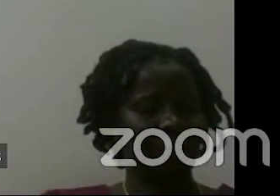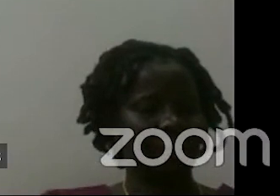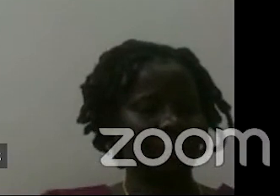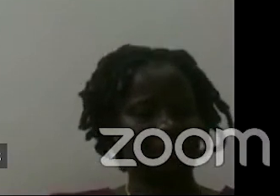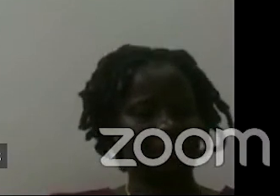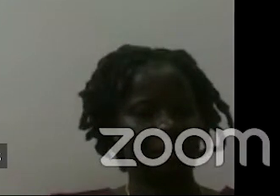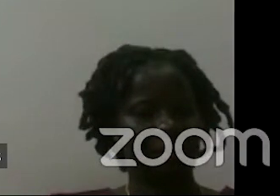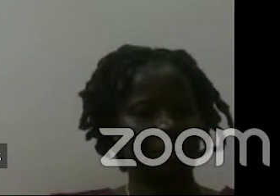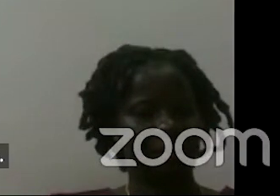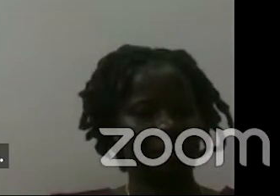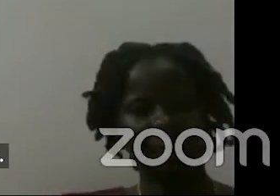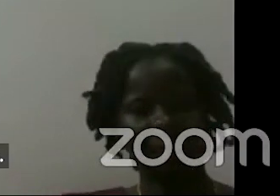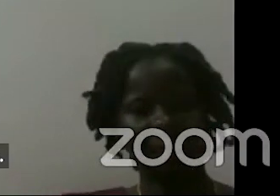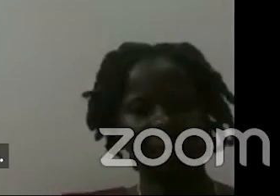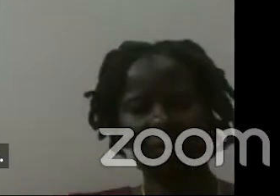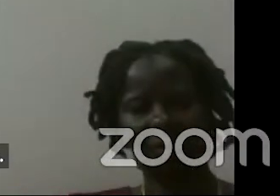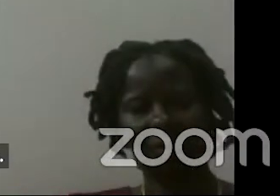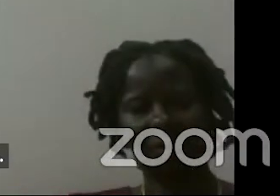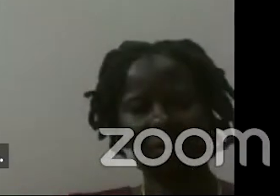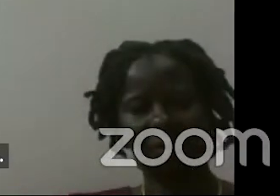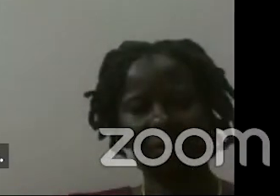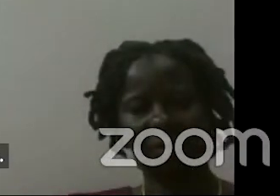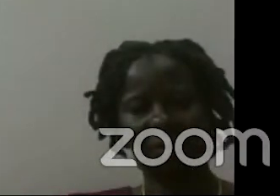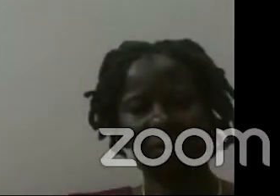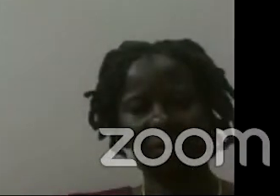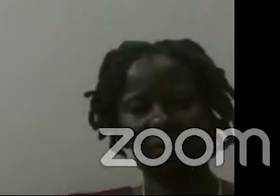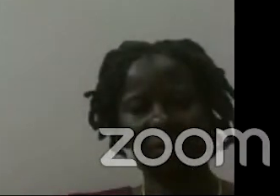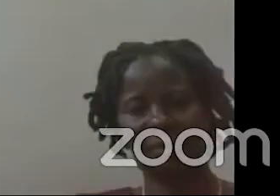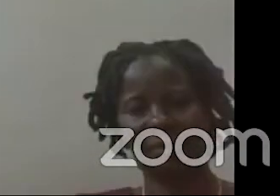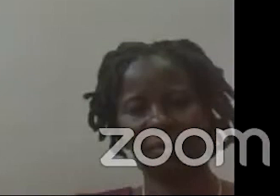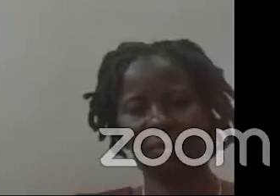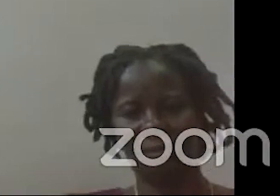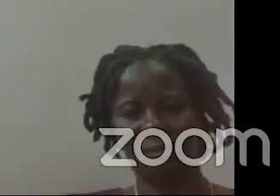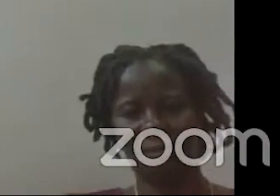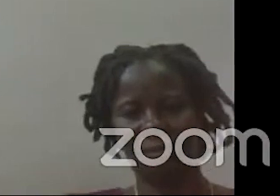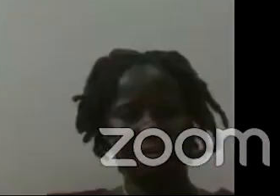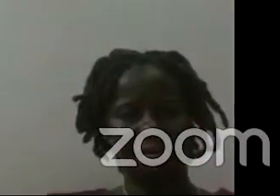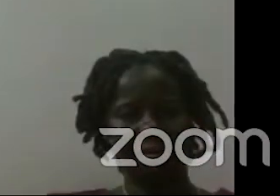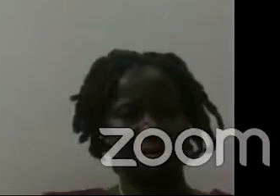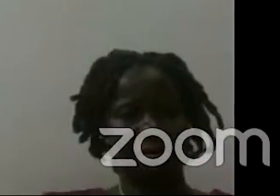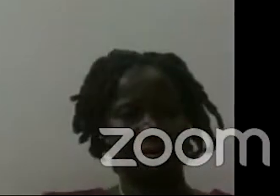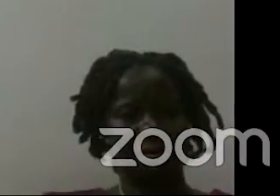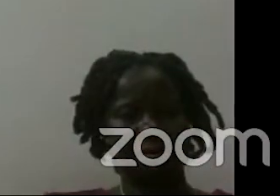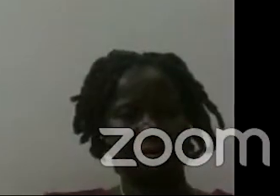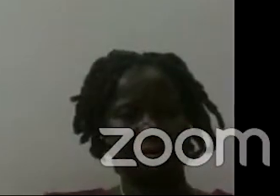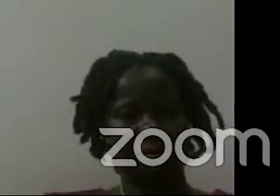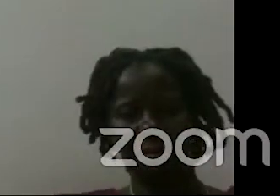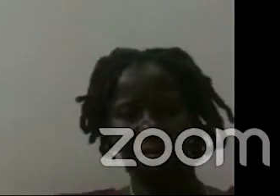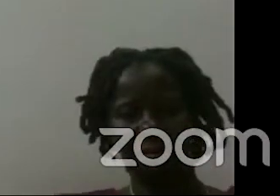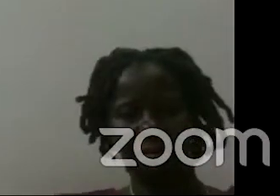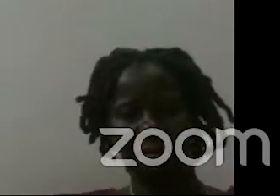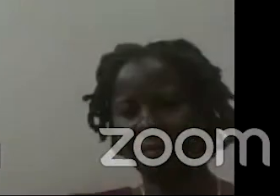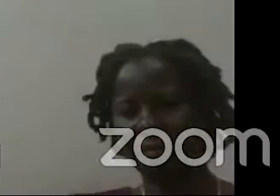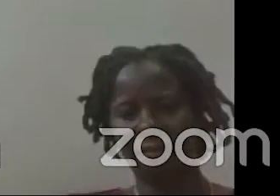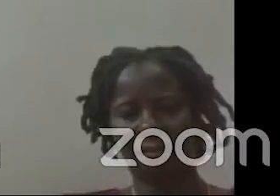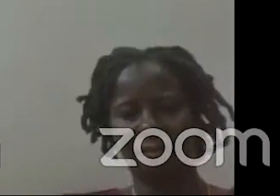chair in the Jubilee board, Barbara, has empowered me so much.